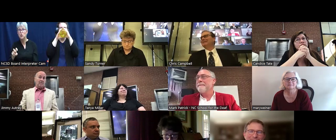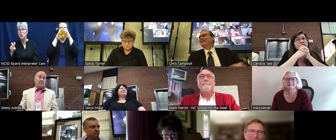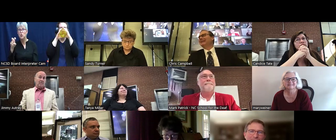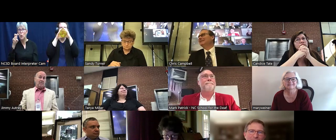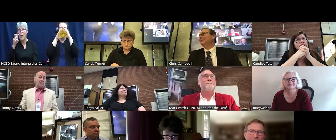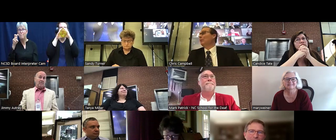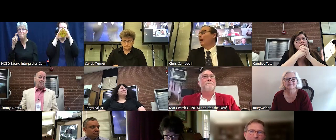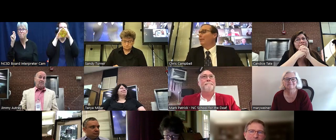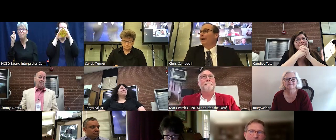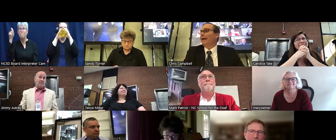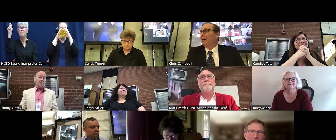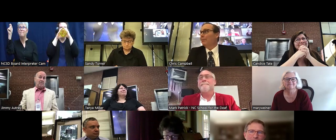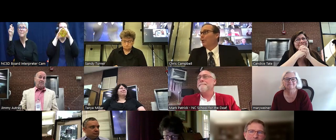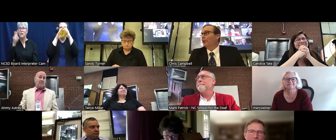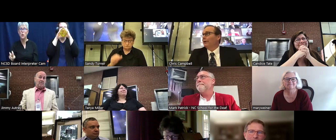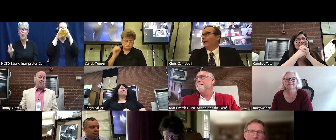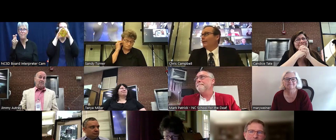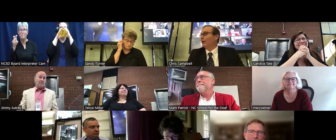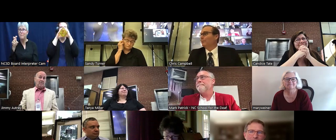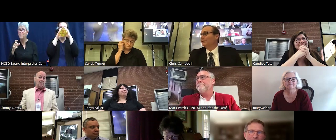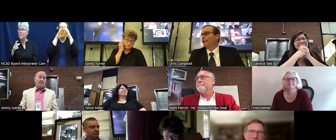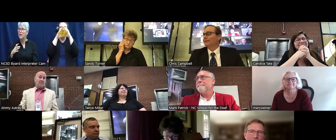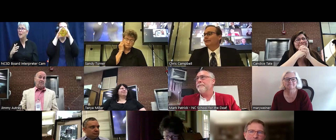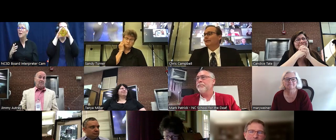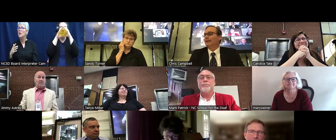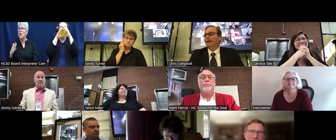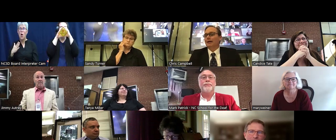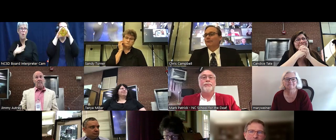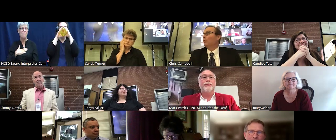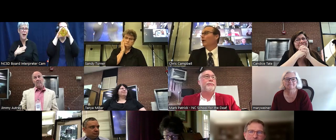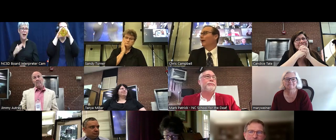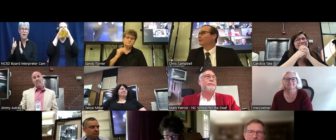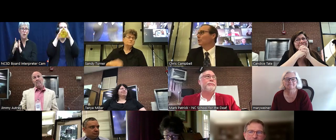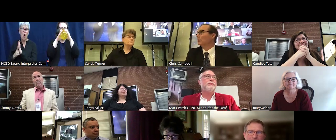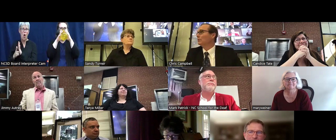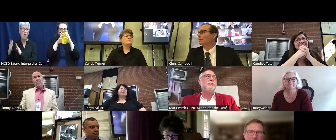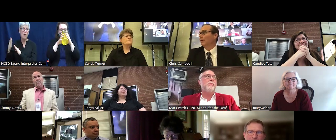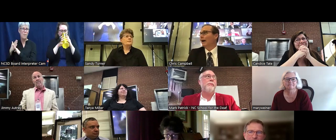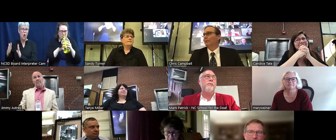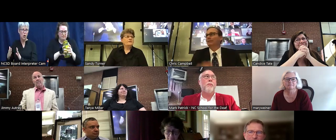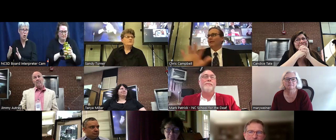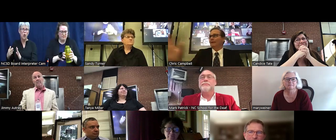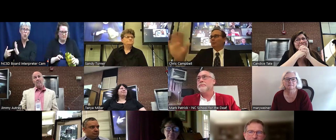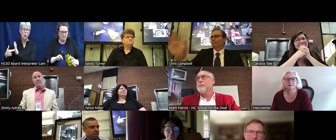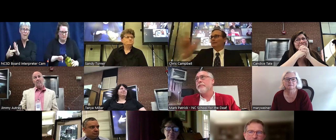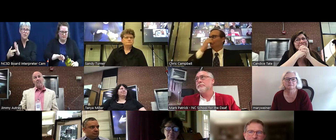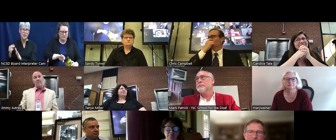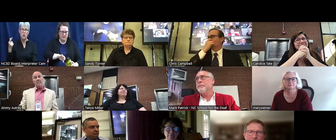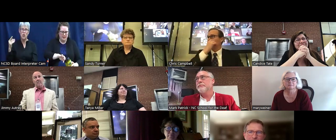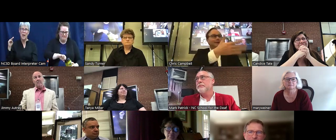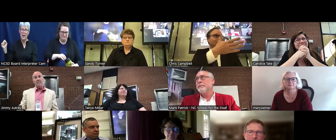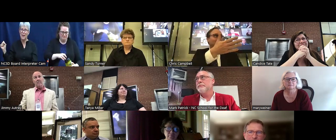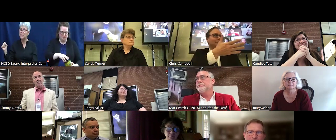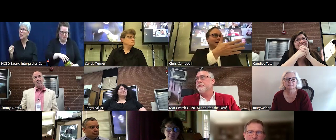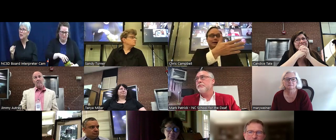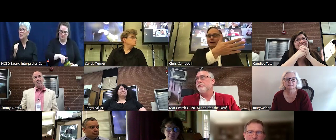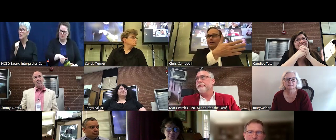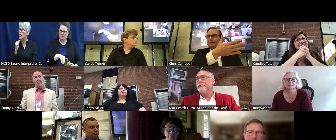Yes. So my partner Dean represents the Governor Moorhead School. So I would say don't schedule it if